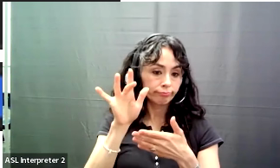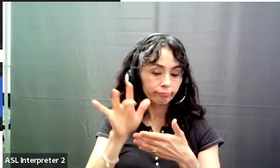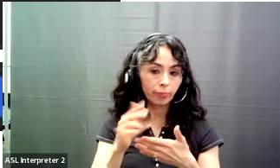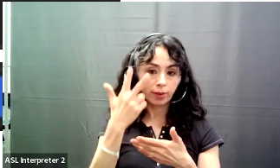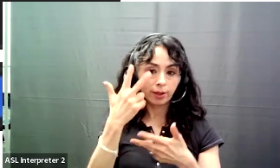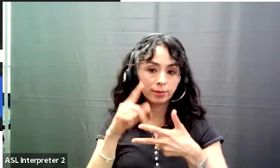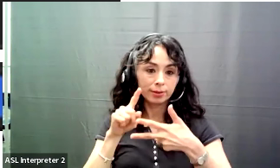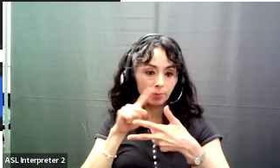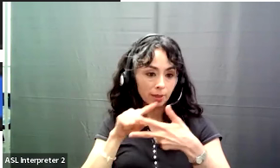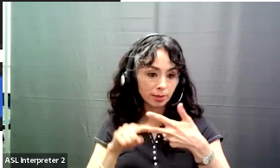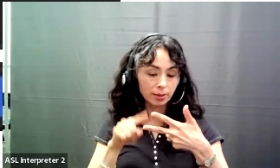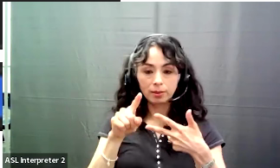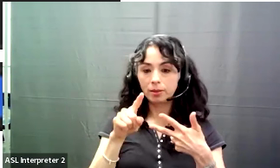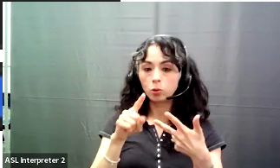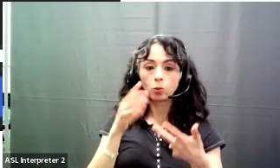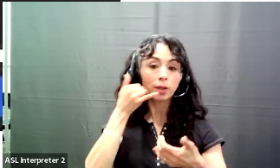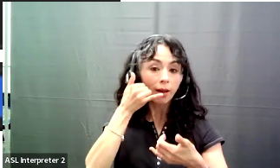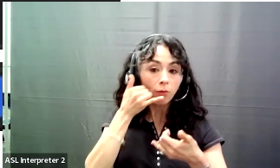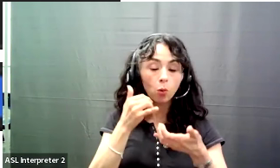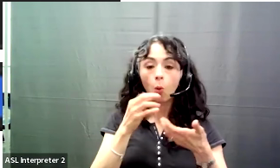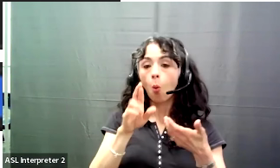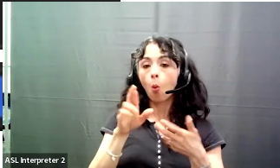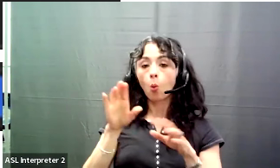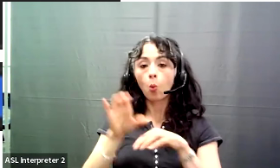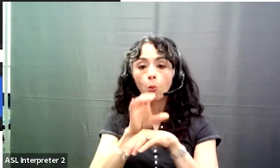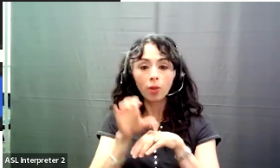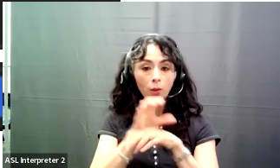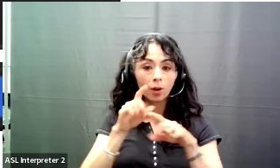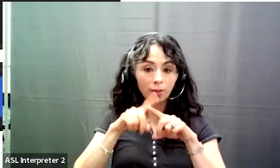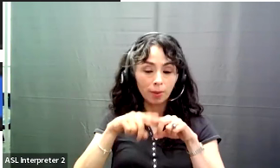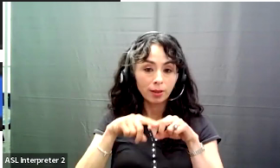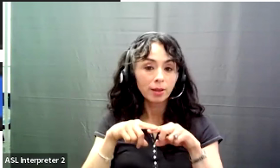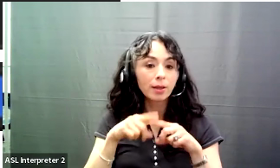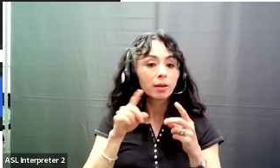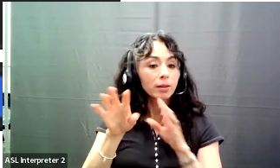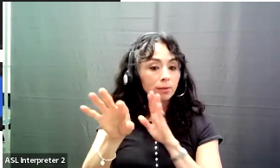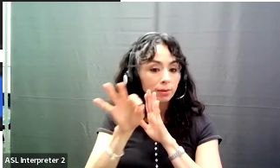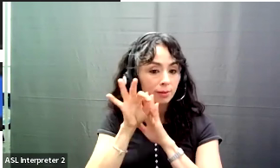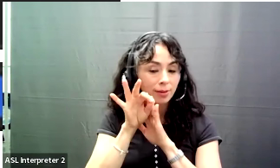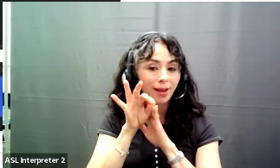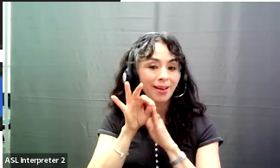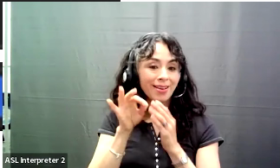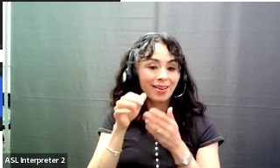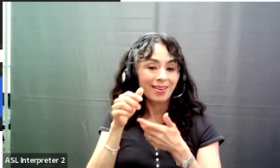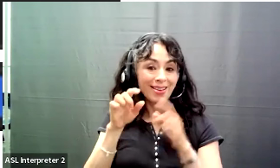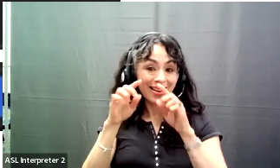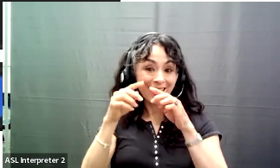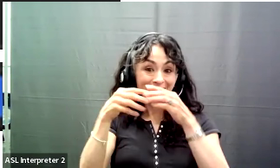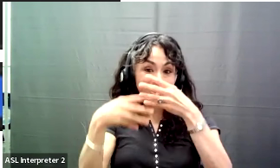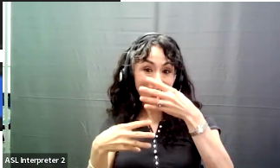that appear in your screen, be it your mobile or your computer, and you can select the